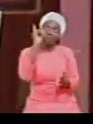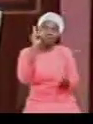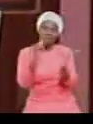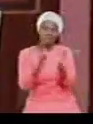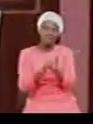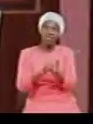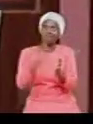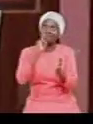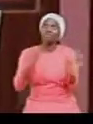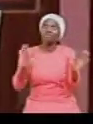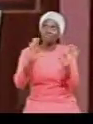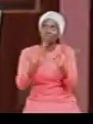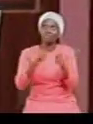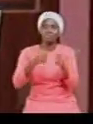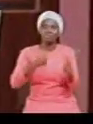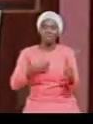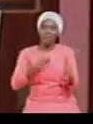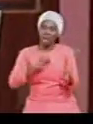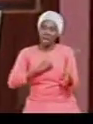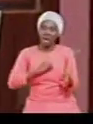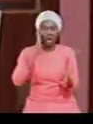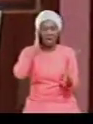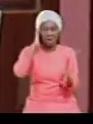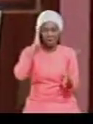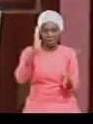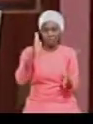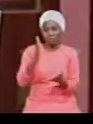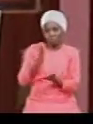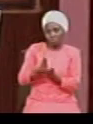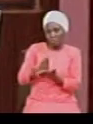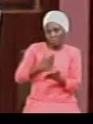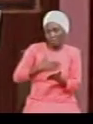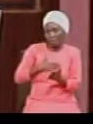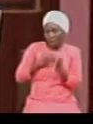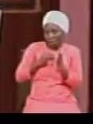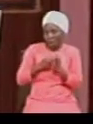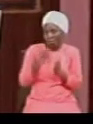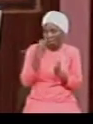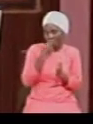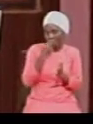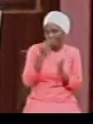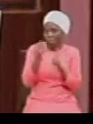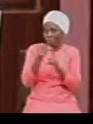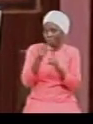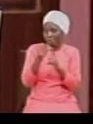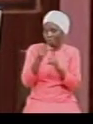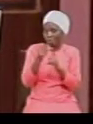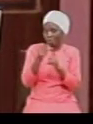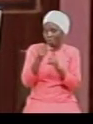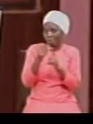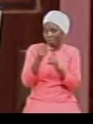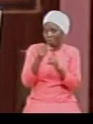is important. I would rather spare my own words, and then I look at the